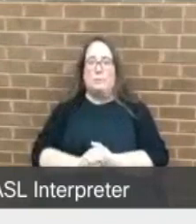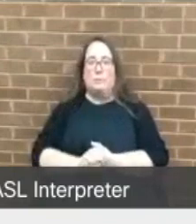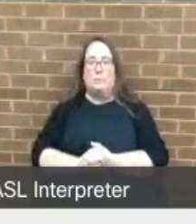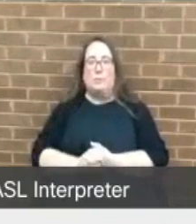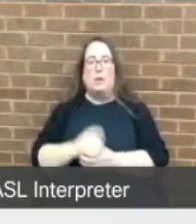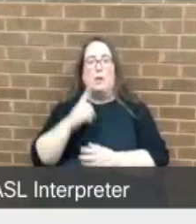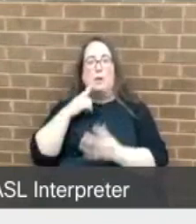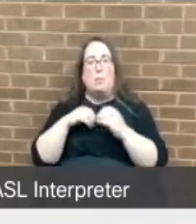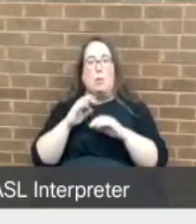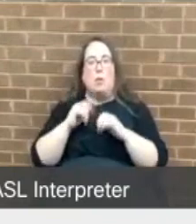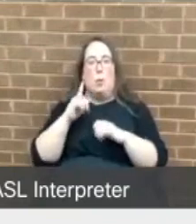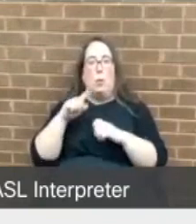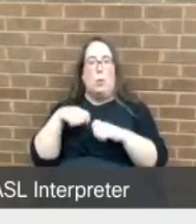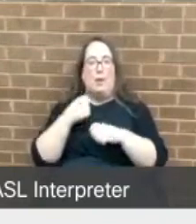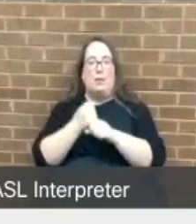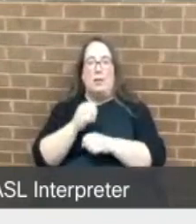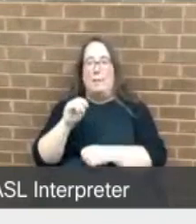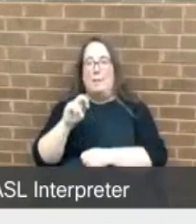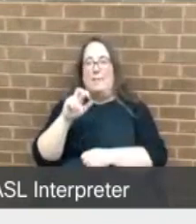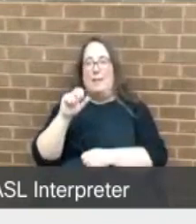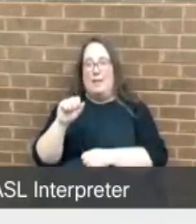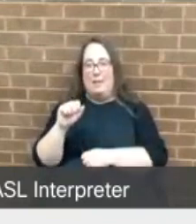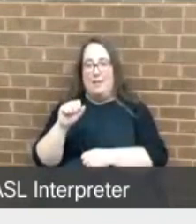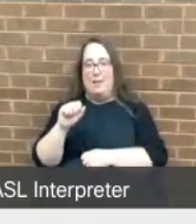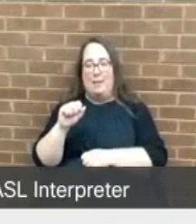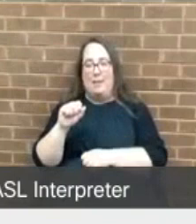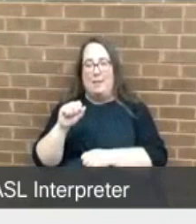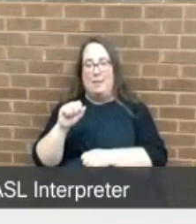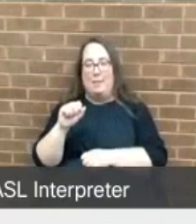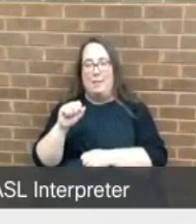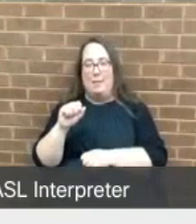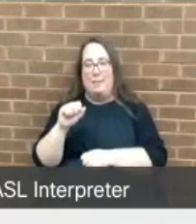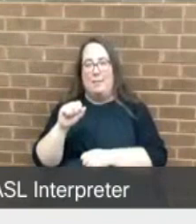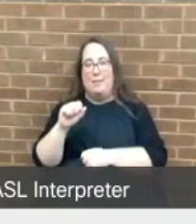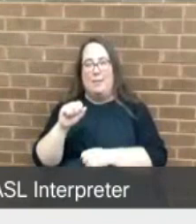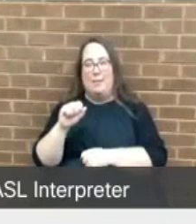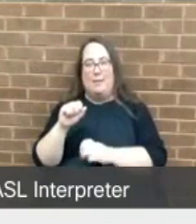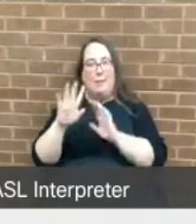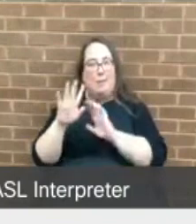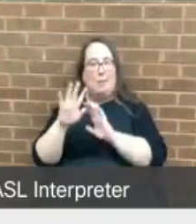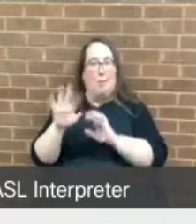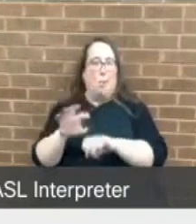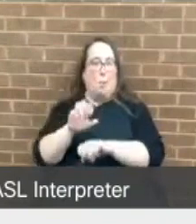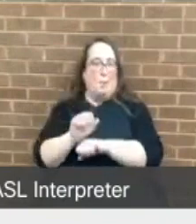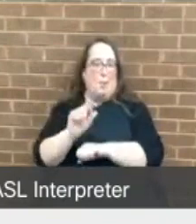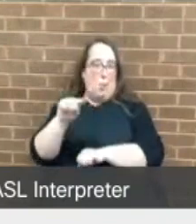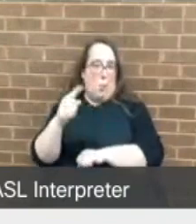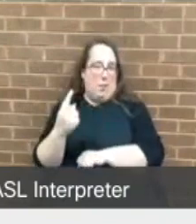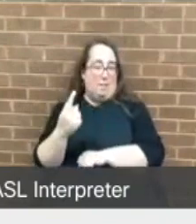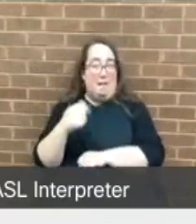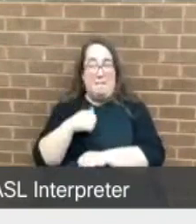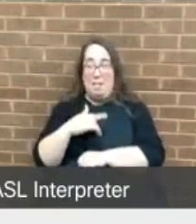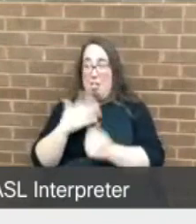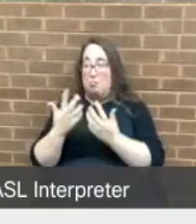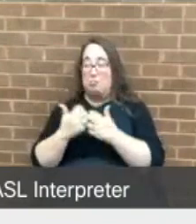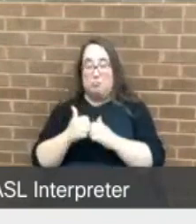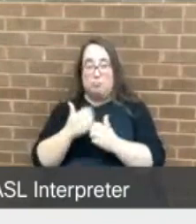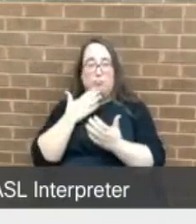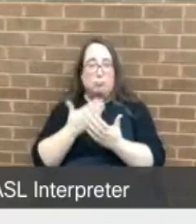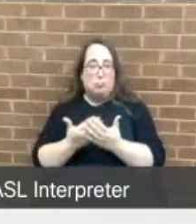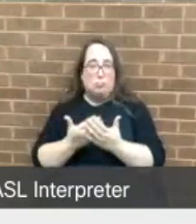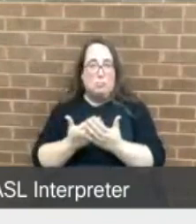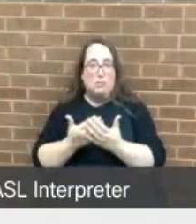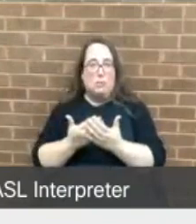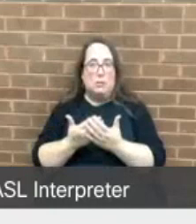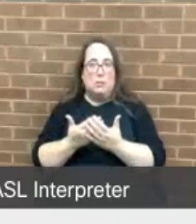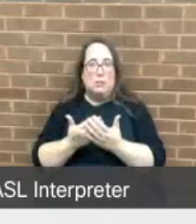For more than a year, the Motor Vehicle Administration has operated under an appointment-only environment, and I feel like that has gone well. We needed